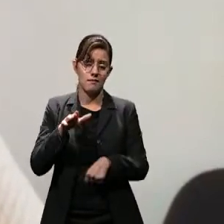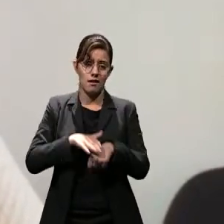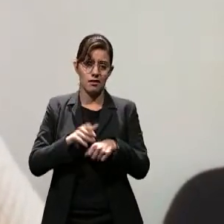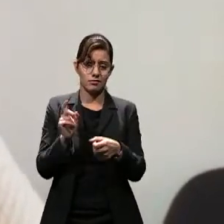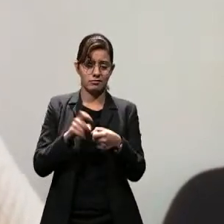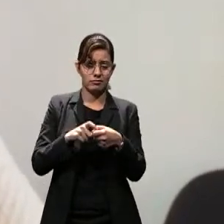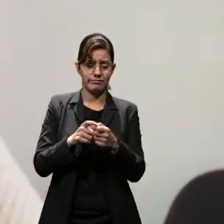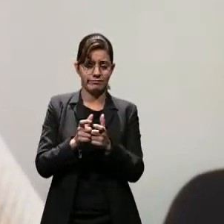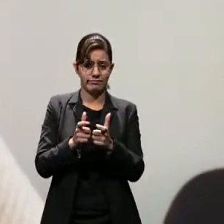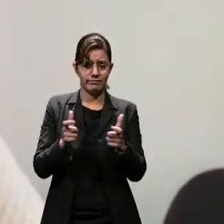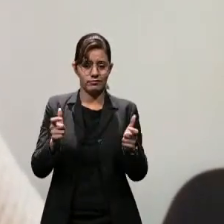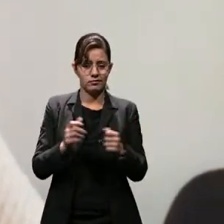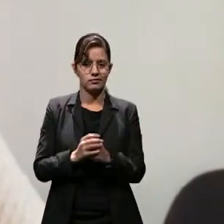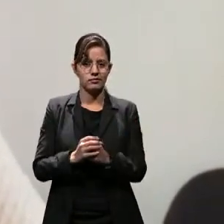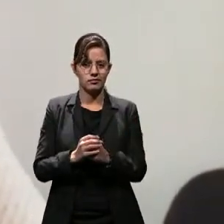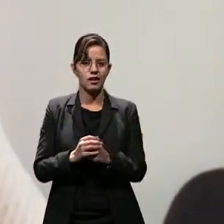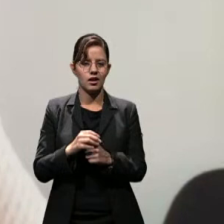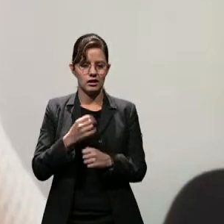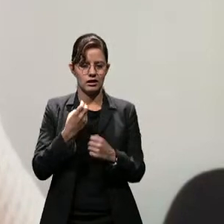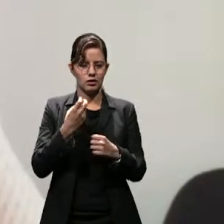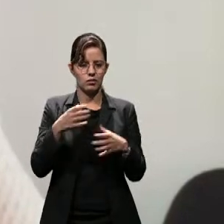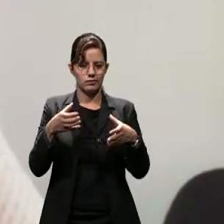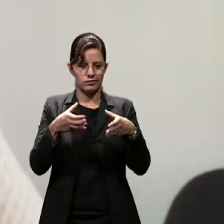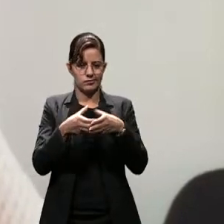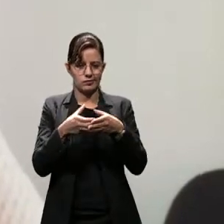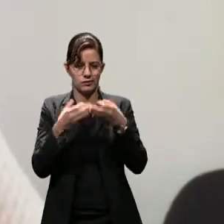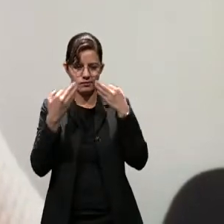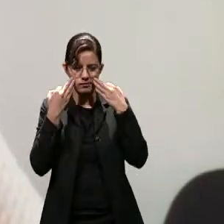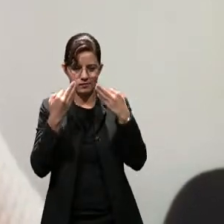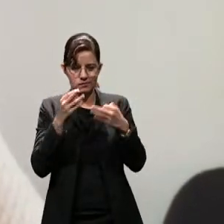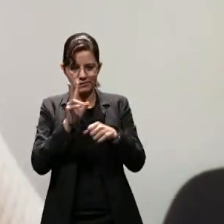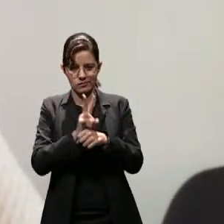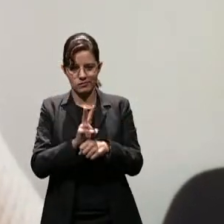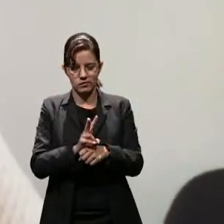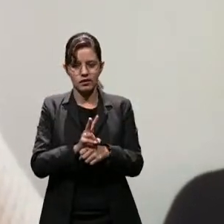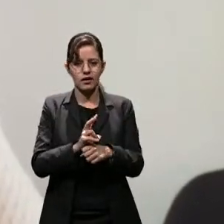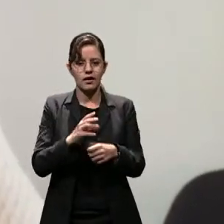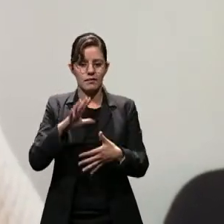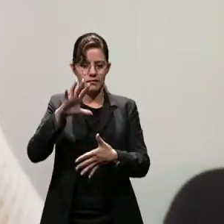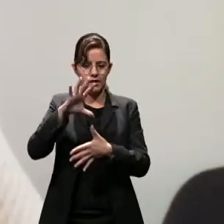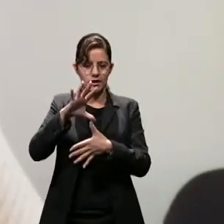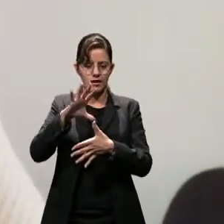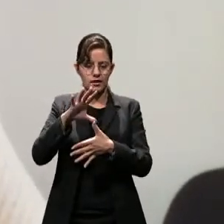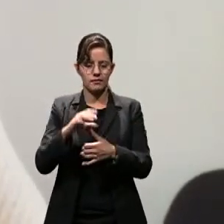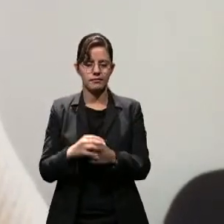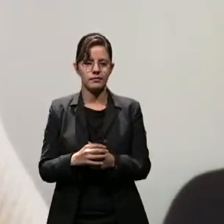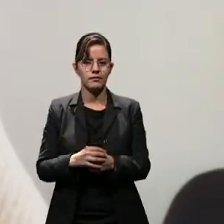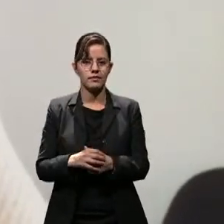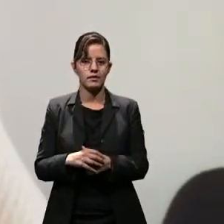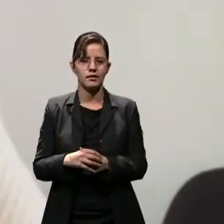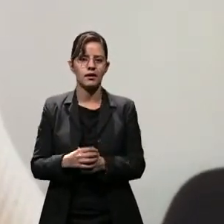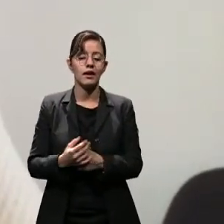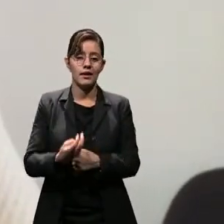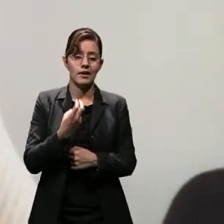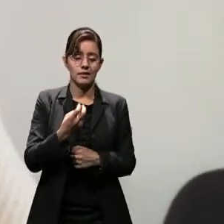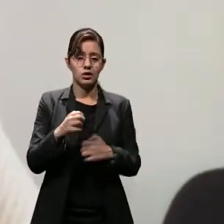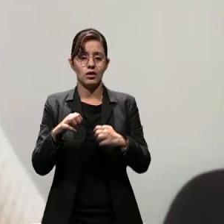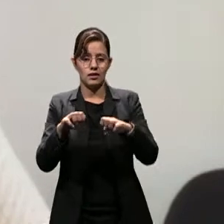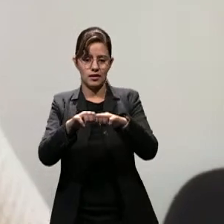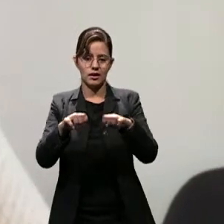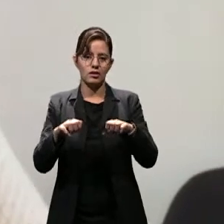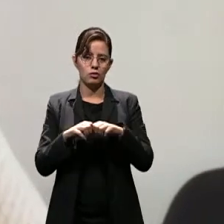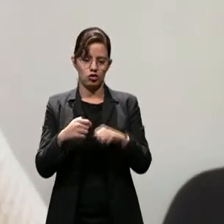the legal arena. The analysis that we have done in Latin America with